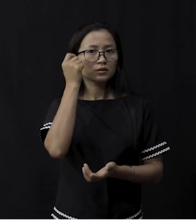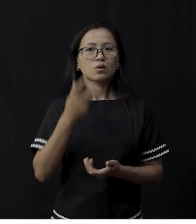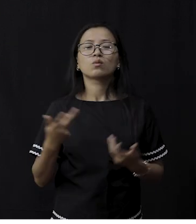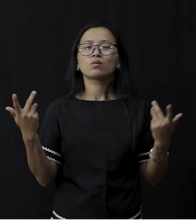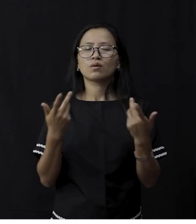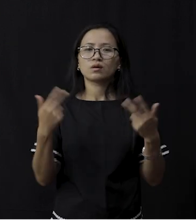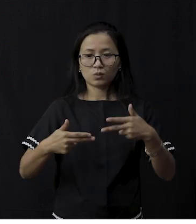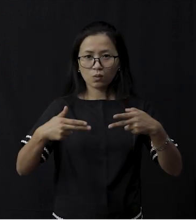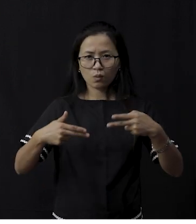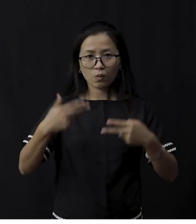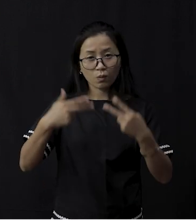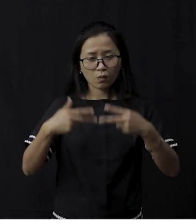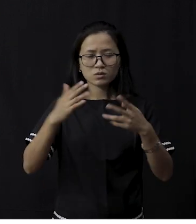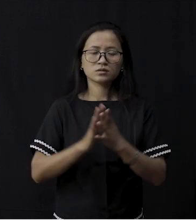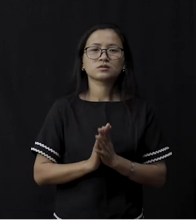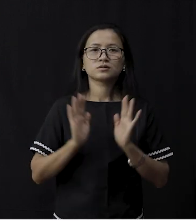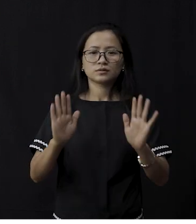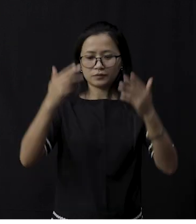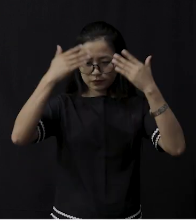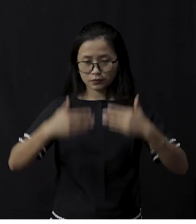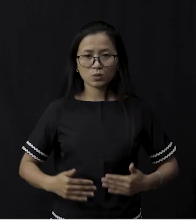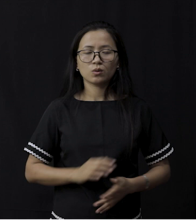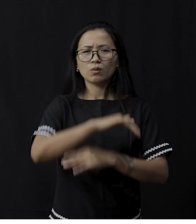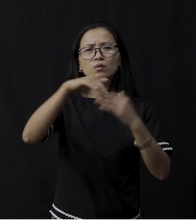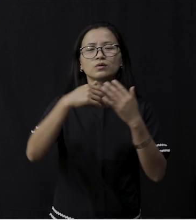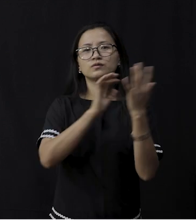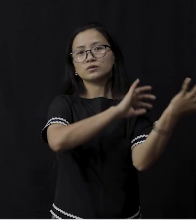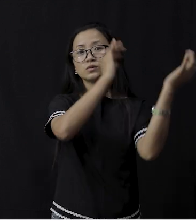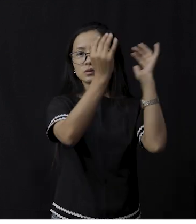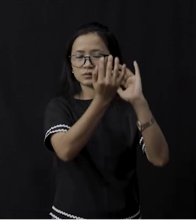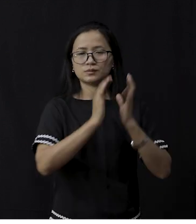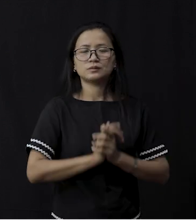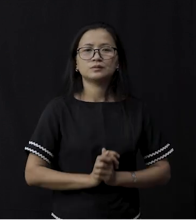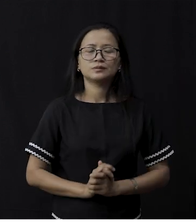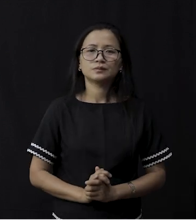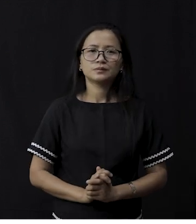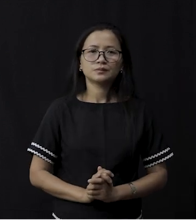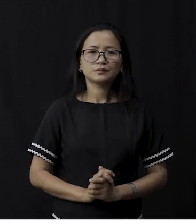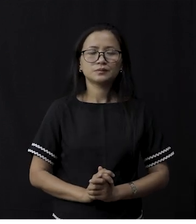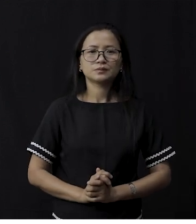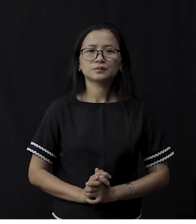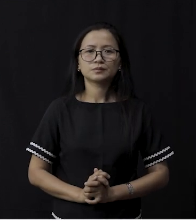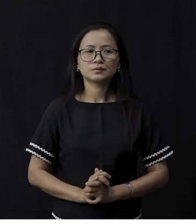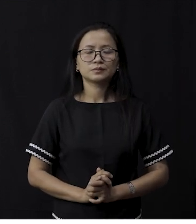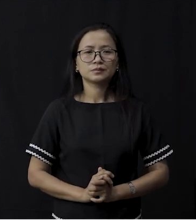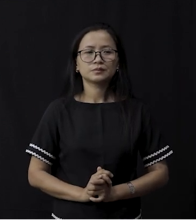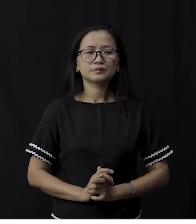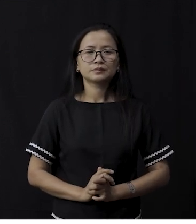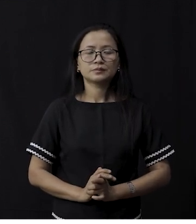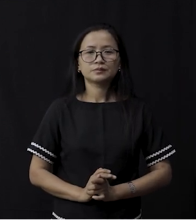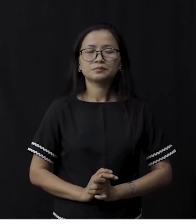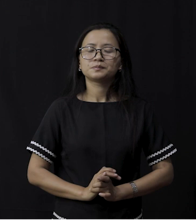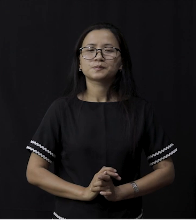war does to all of us, all the humanity all over the world. All